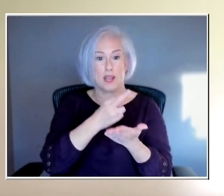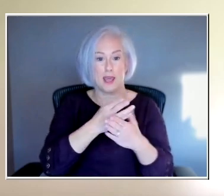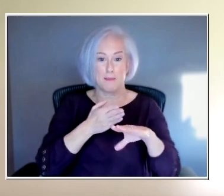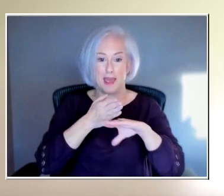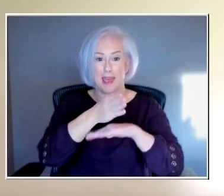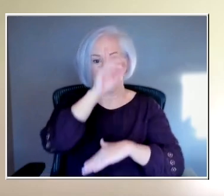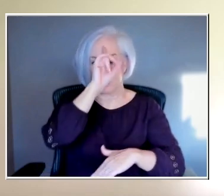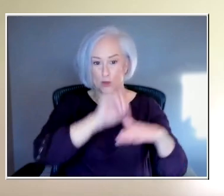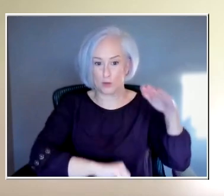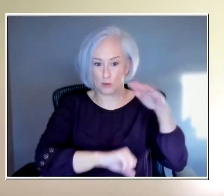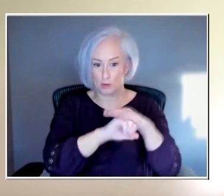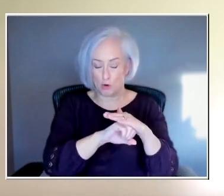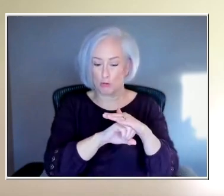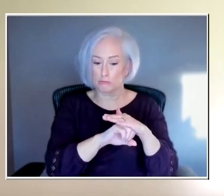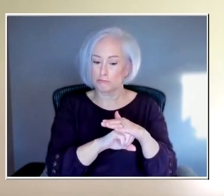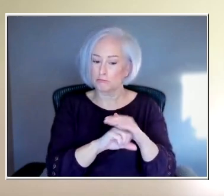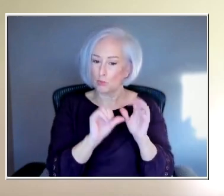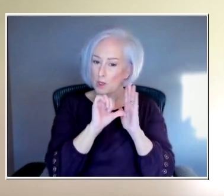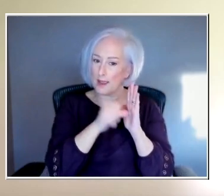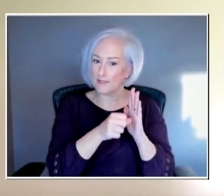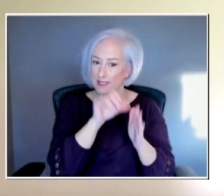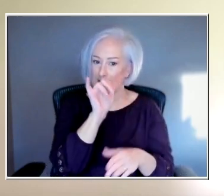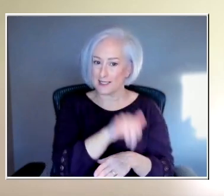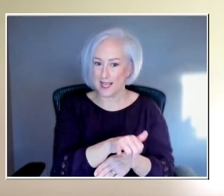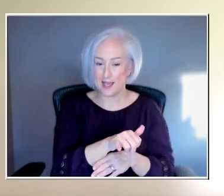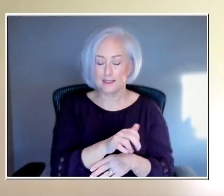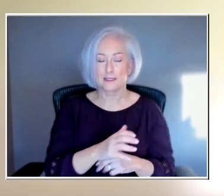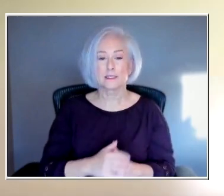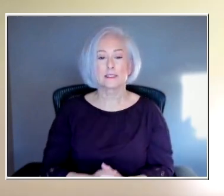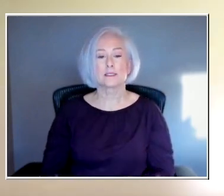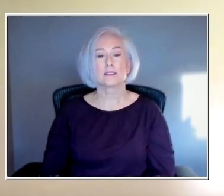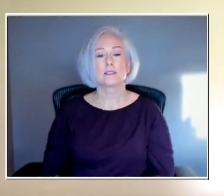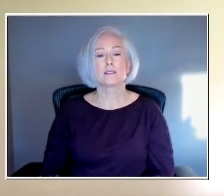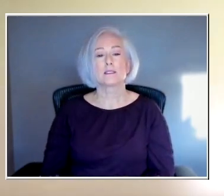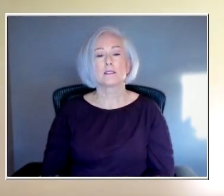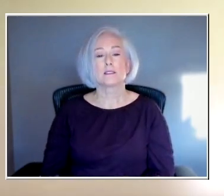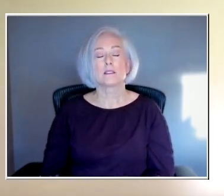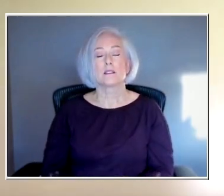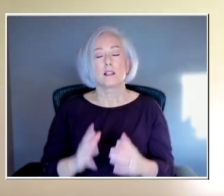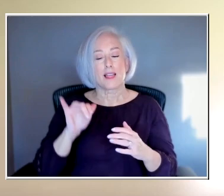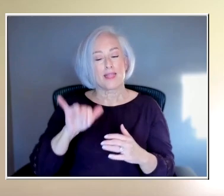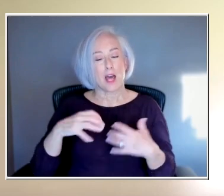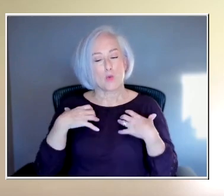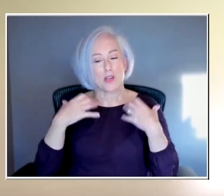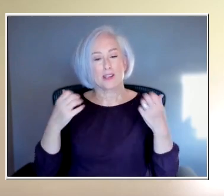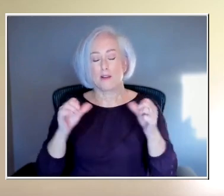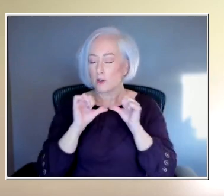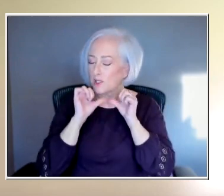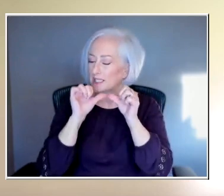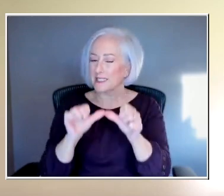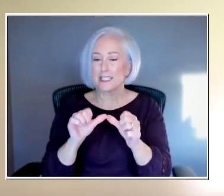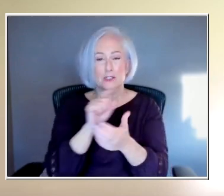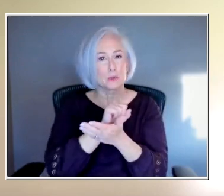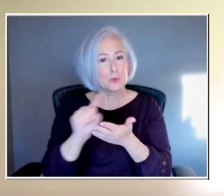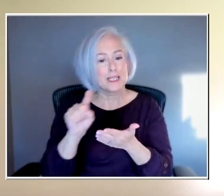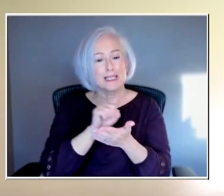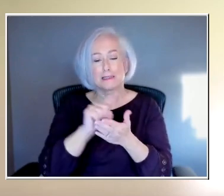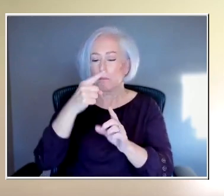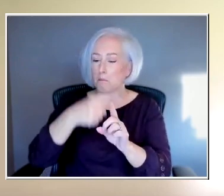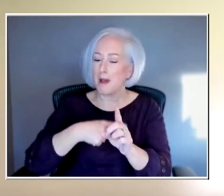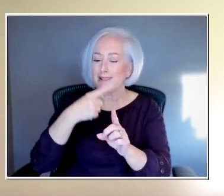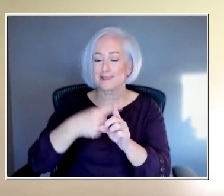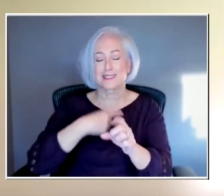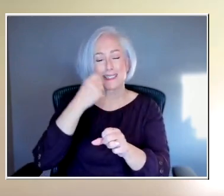we stress that a lot. But then even the recovery continues for weeks, months, and years after stroke.